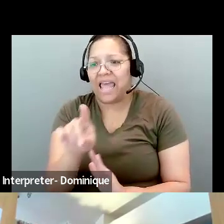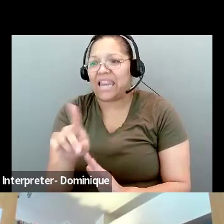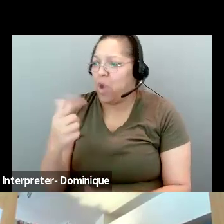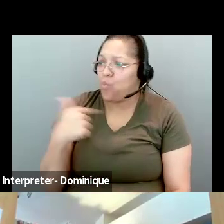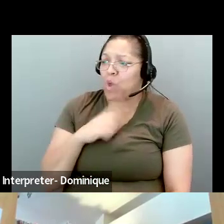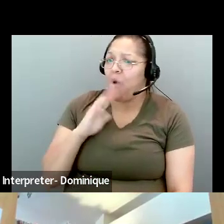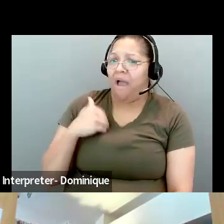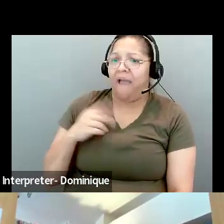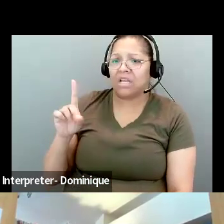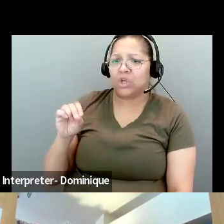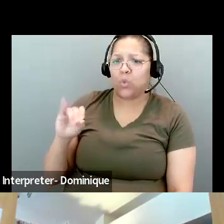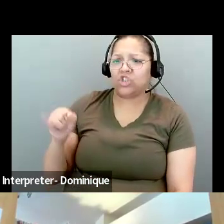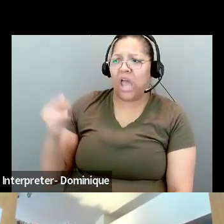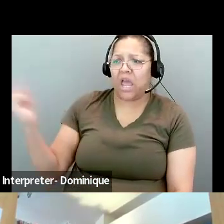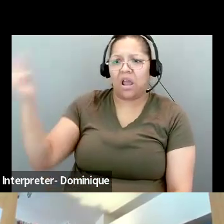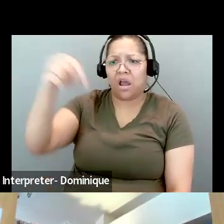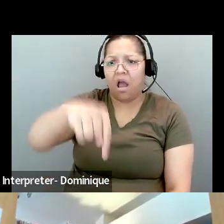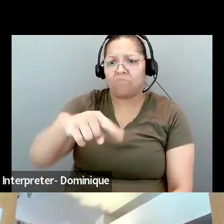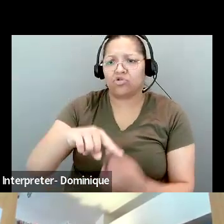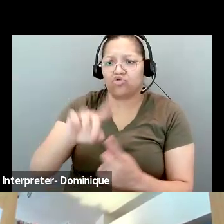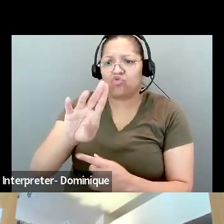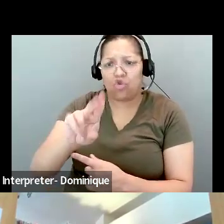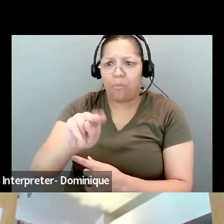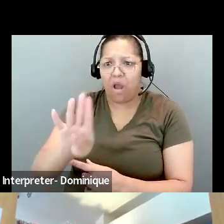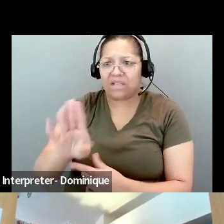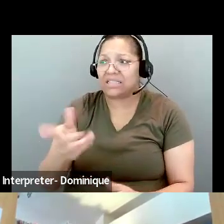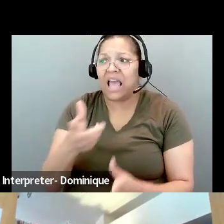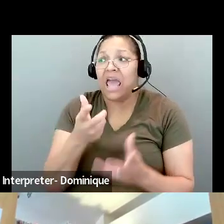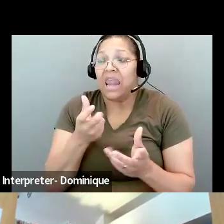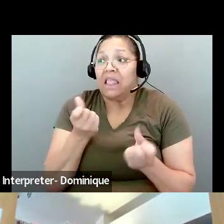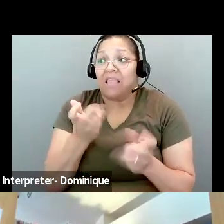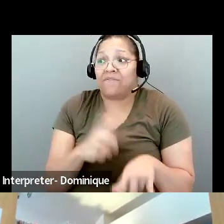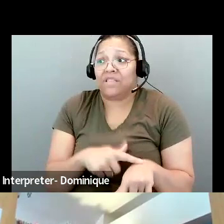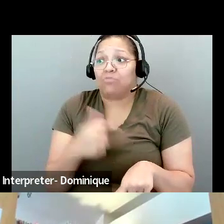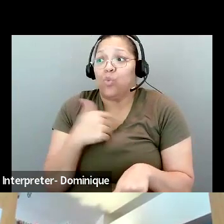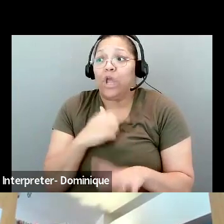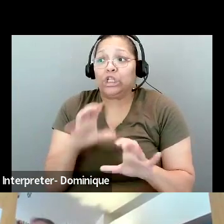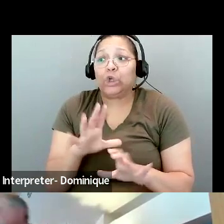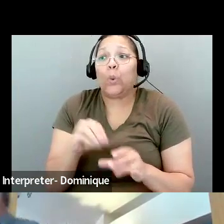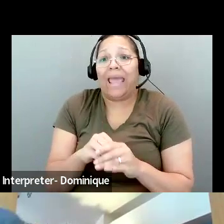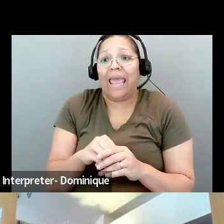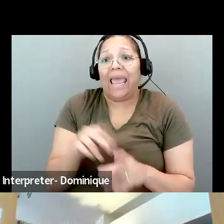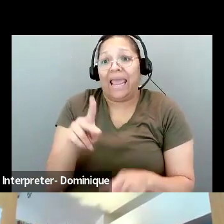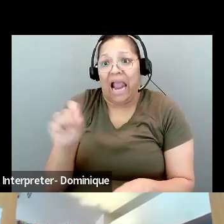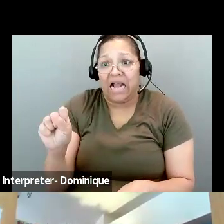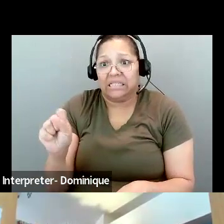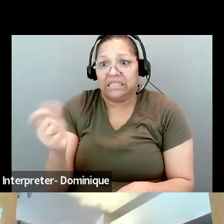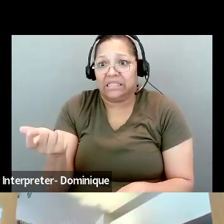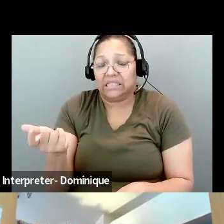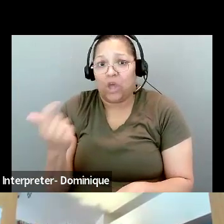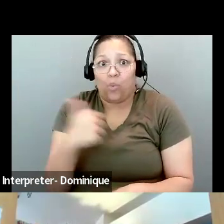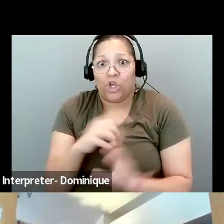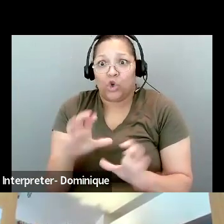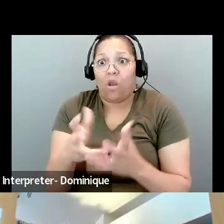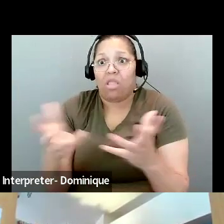But these are things that I think a lot of times, I mean, we did that in Kansas a lot, because we weren't